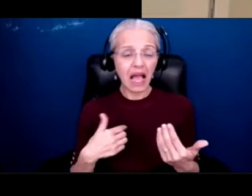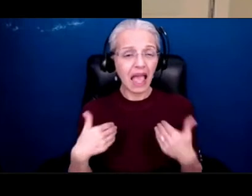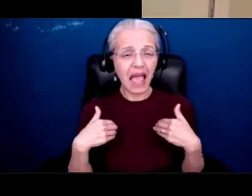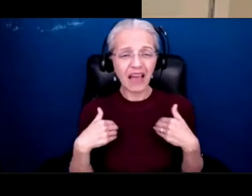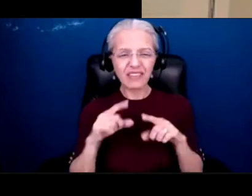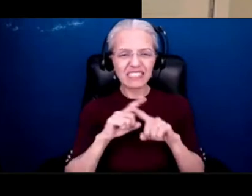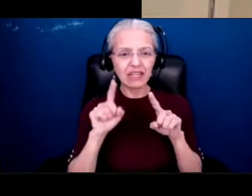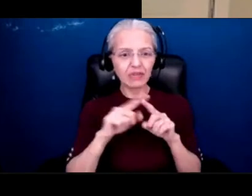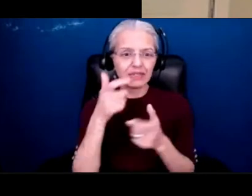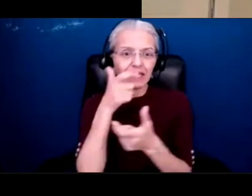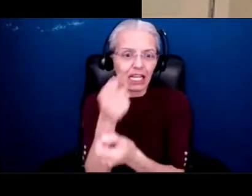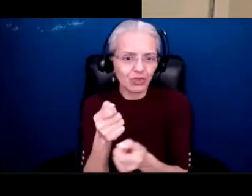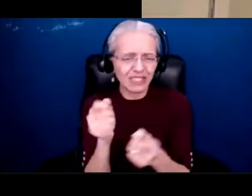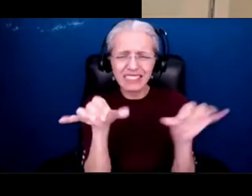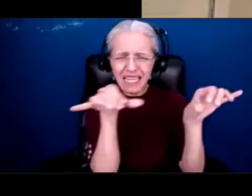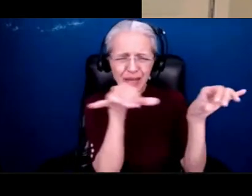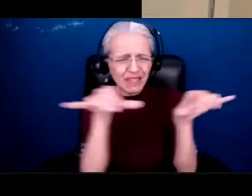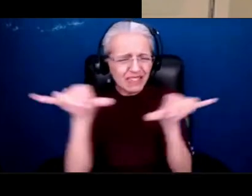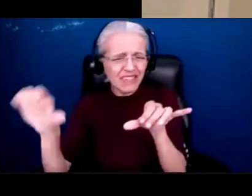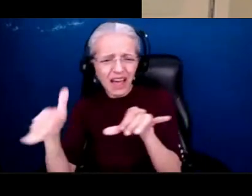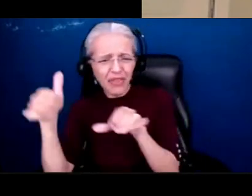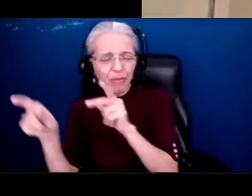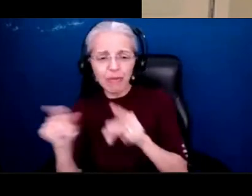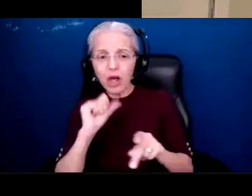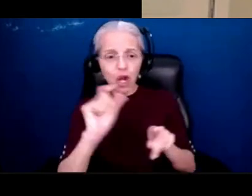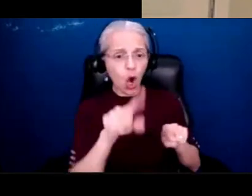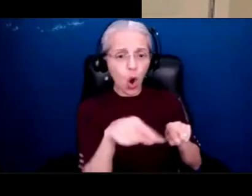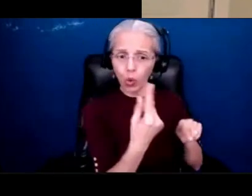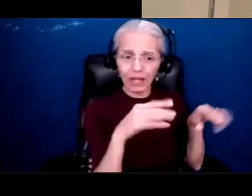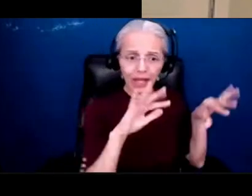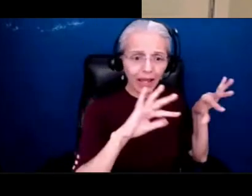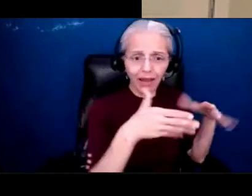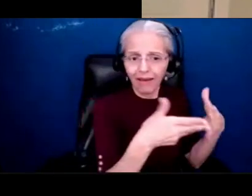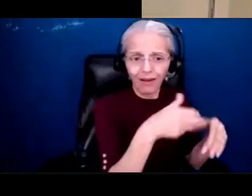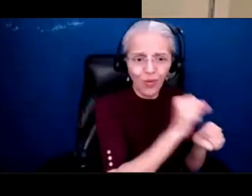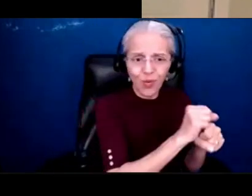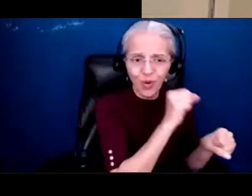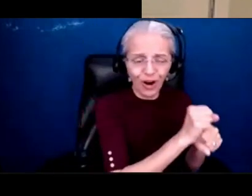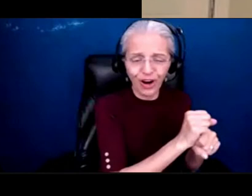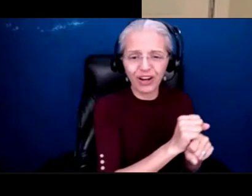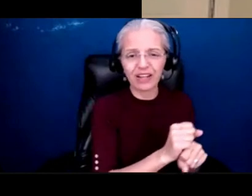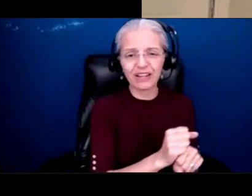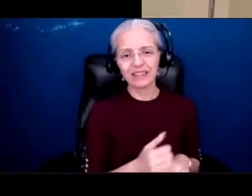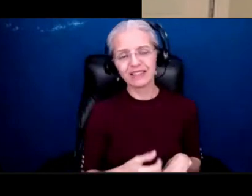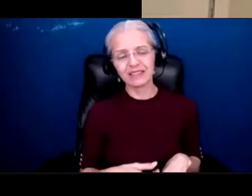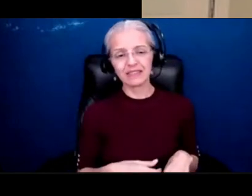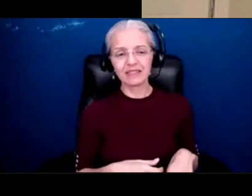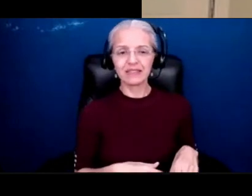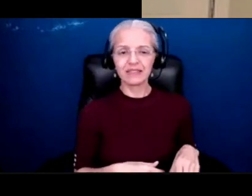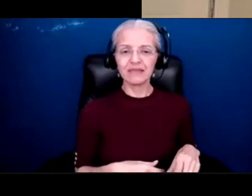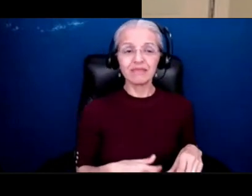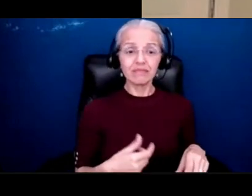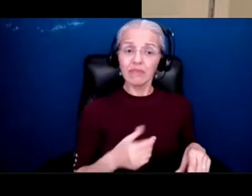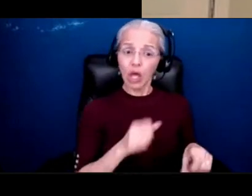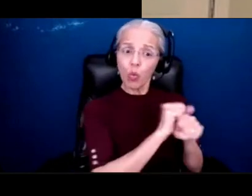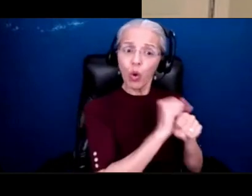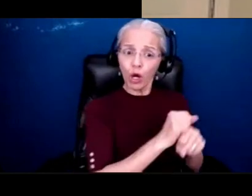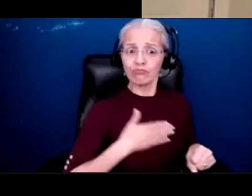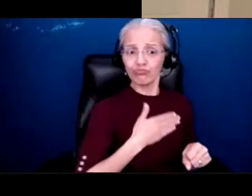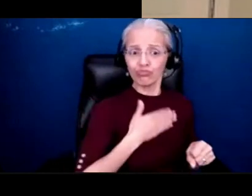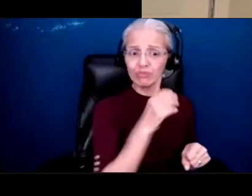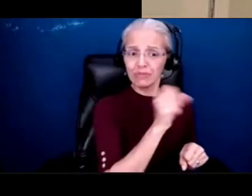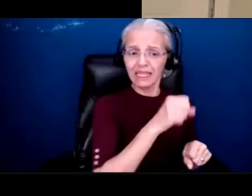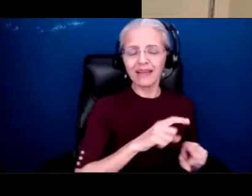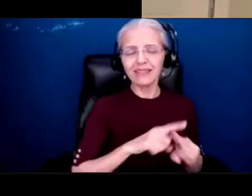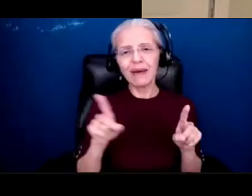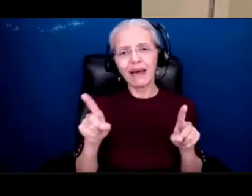It's not just about the work, right? Even though I think the work gives me joy, but